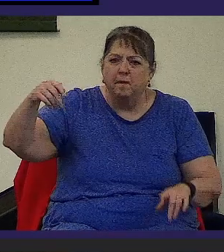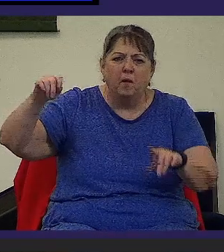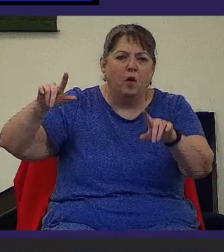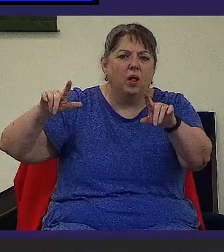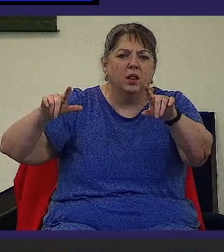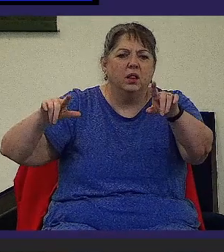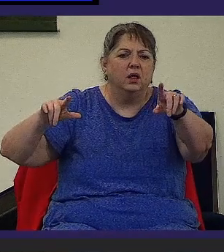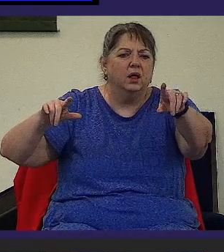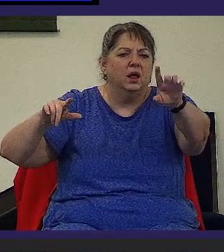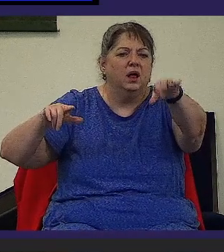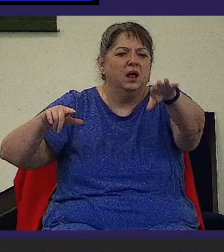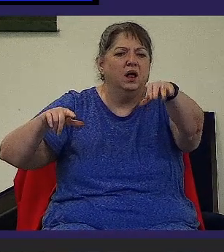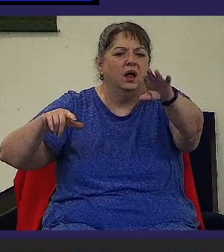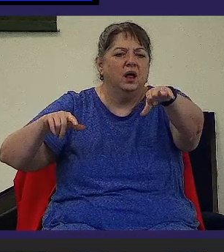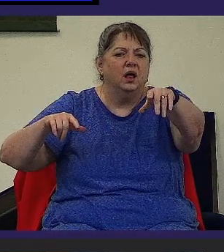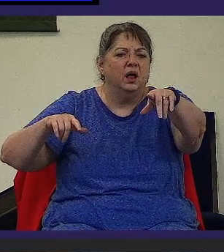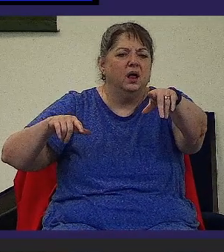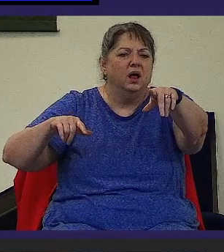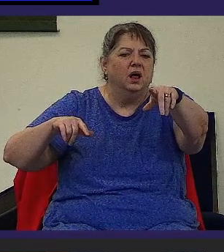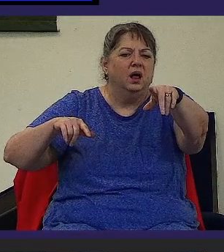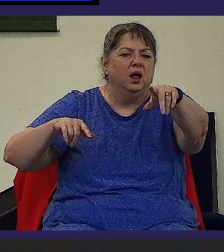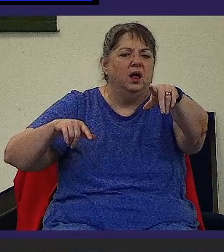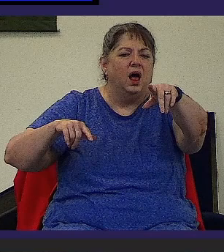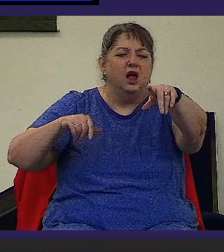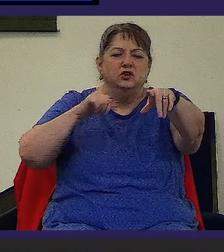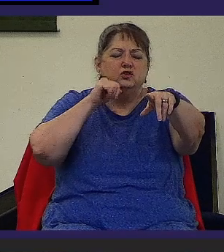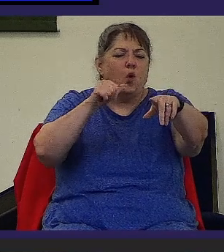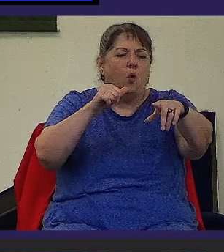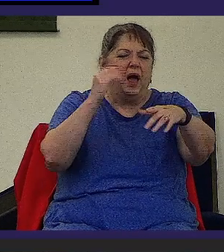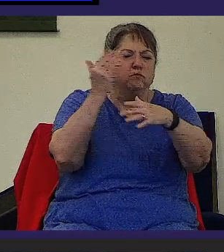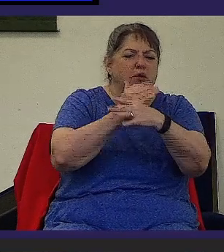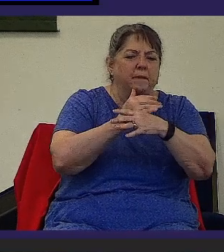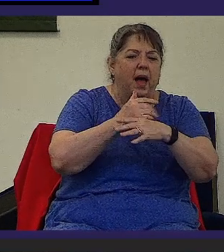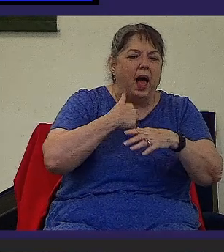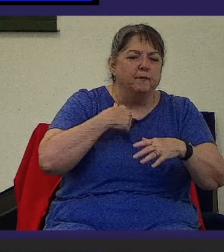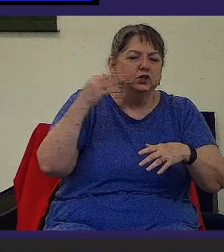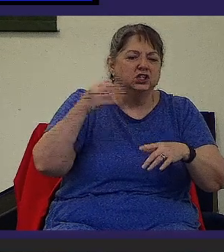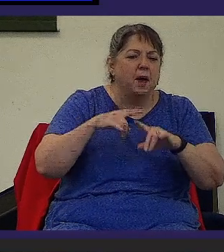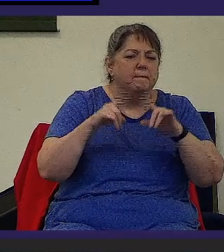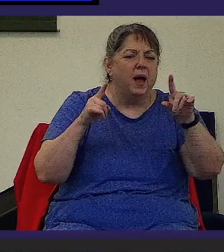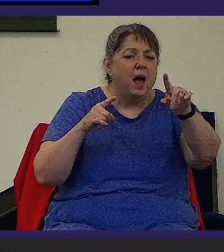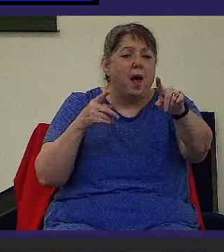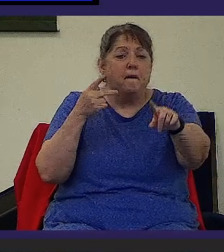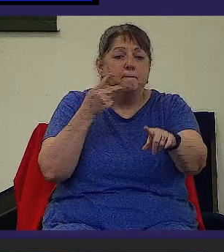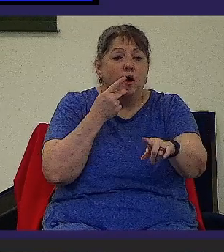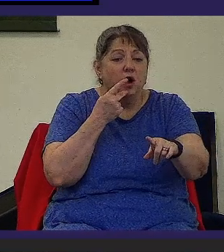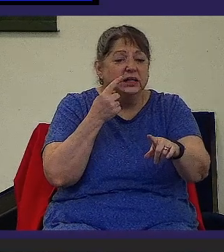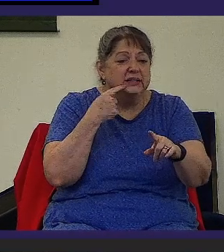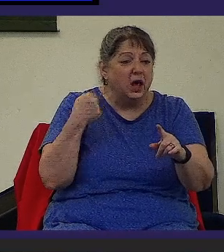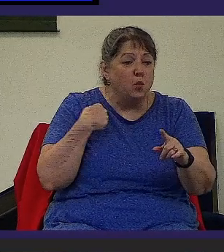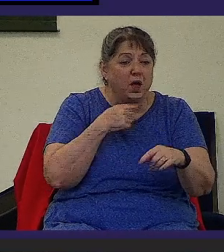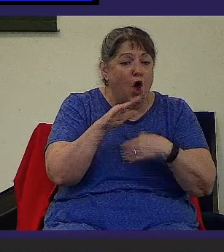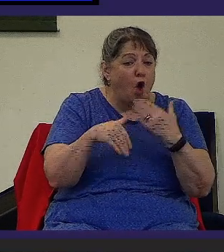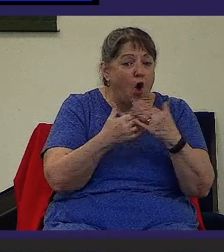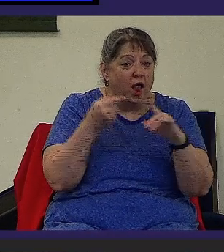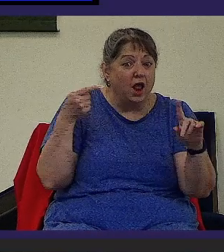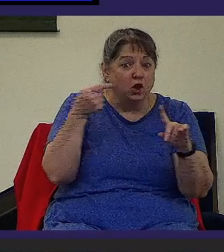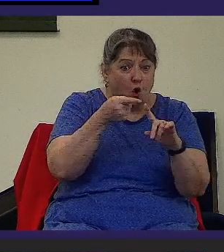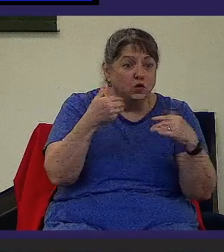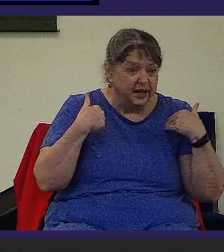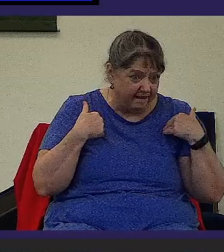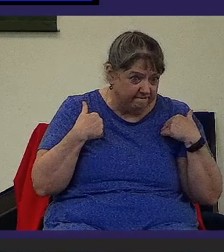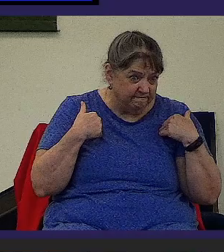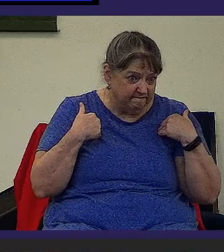you're not going to interfere today right no thank you but paul said we all have goals don't we we all have goals